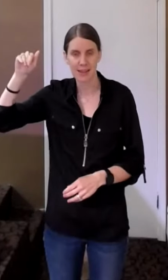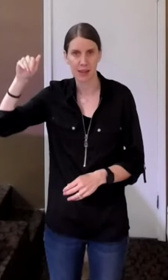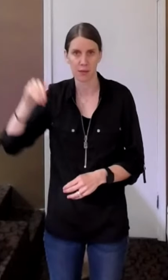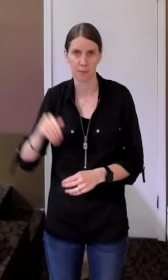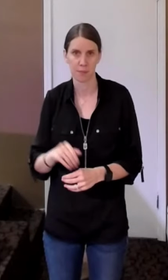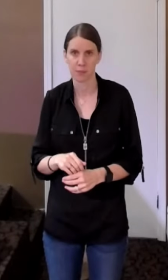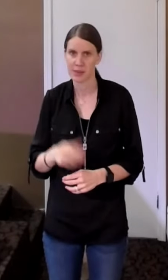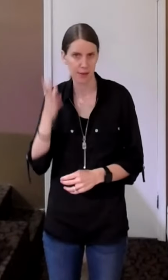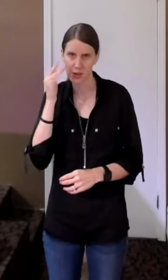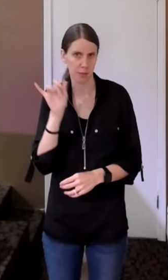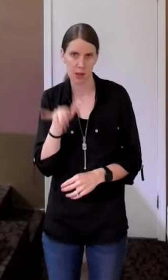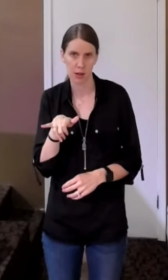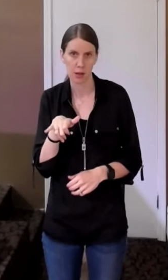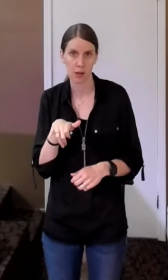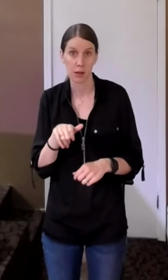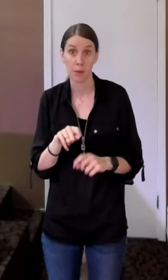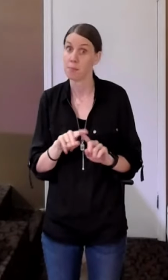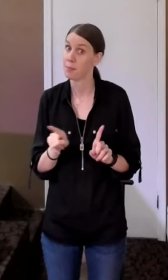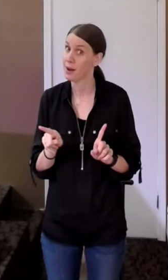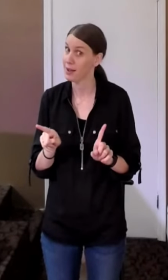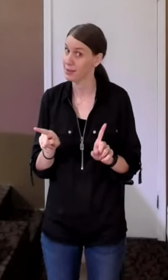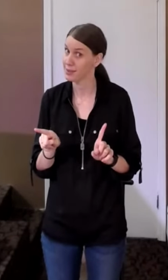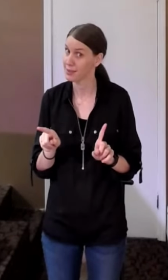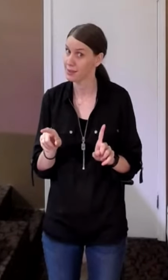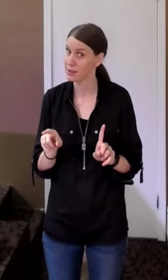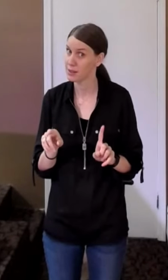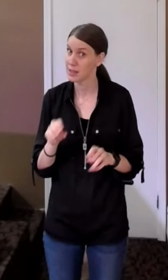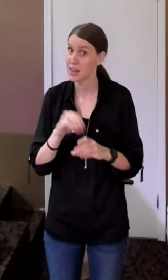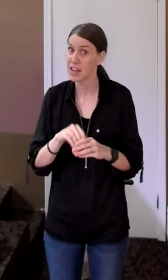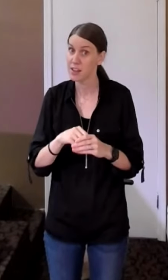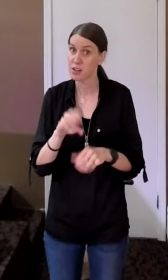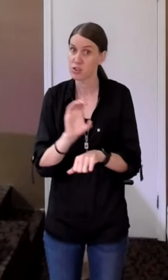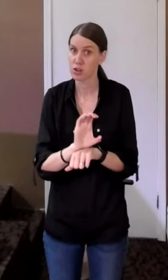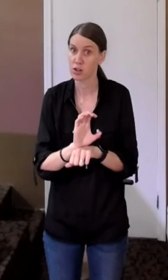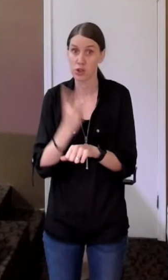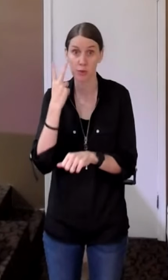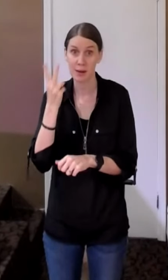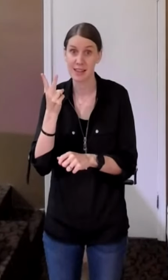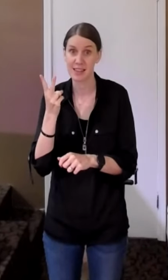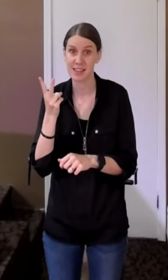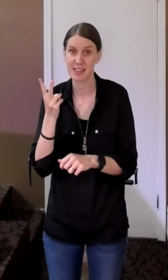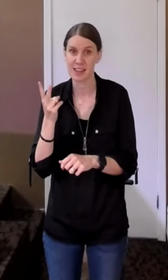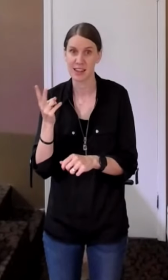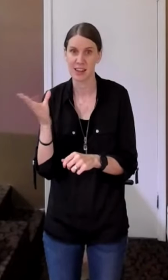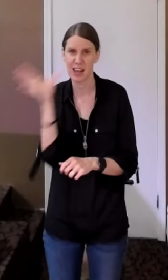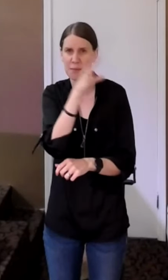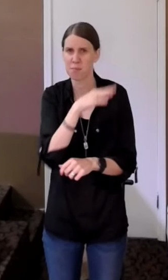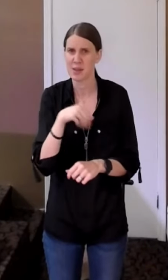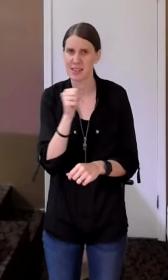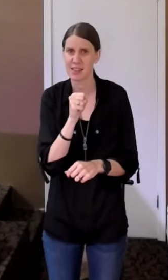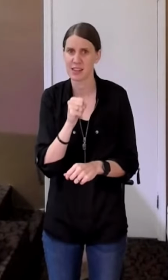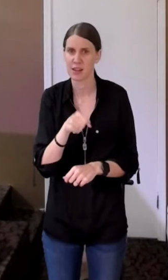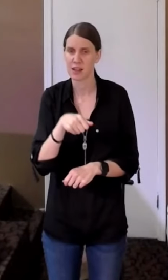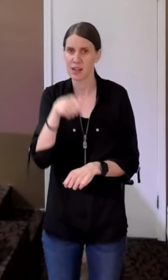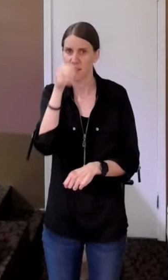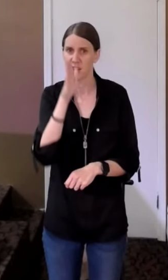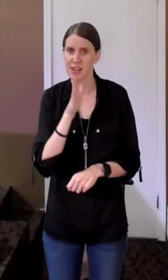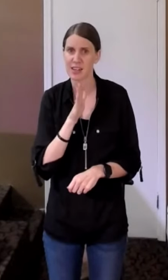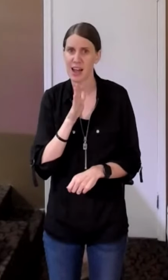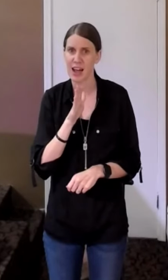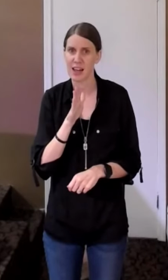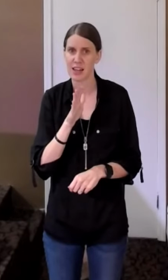go. But even among church members, there is an appalling lack of godly restraint, an unwillingness